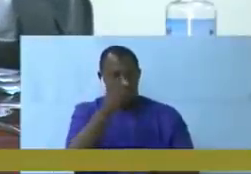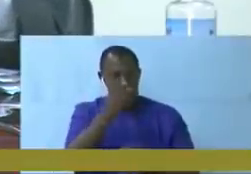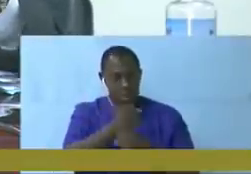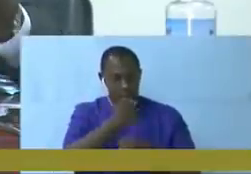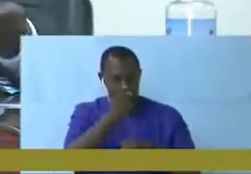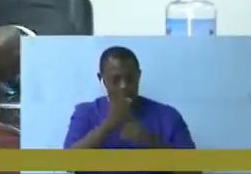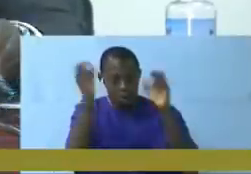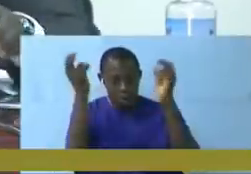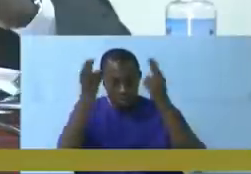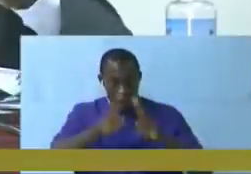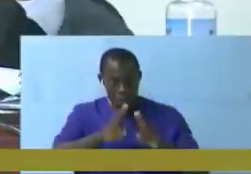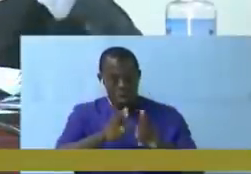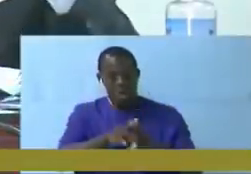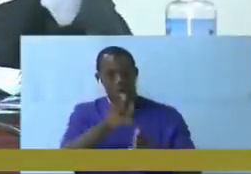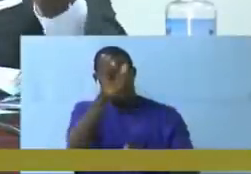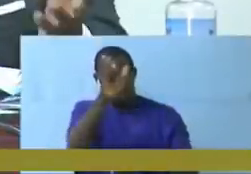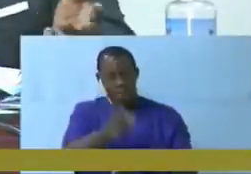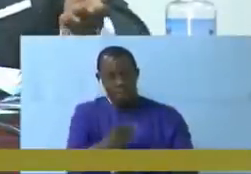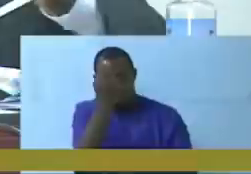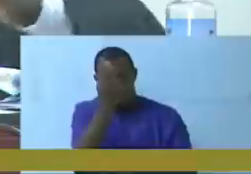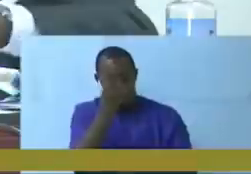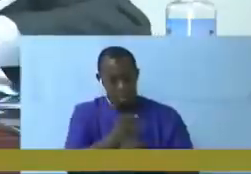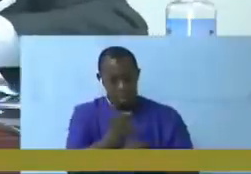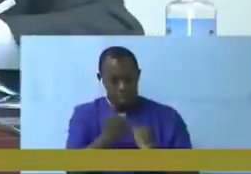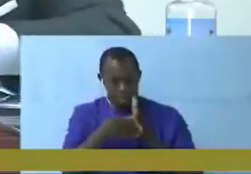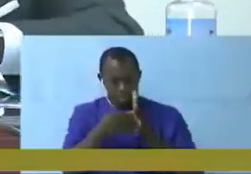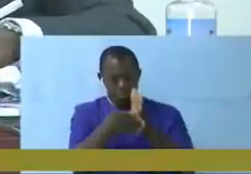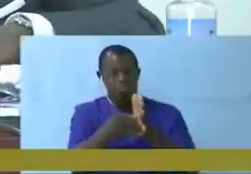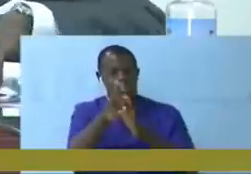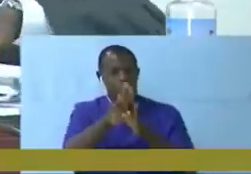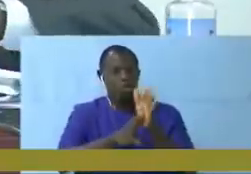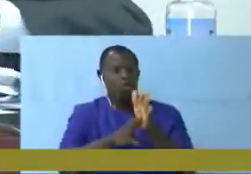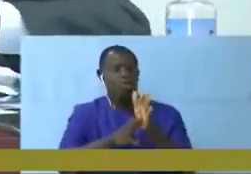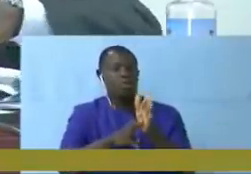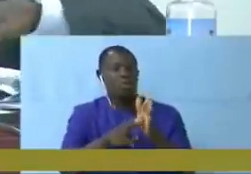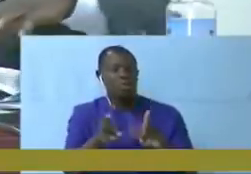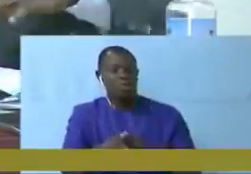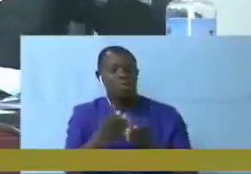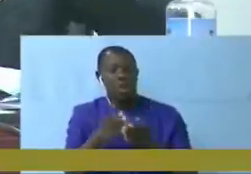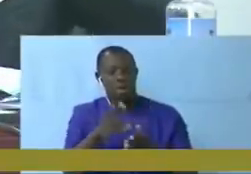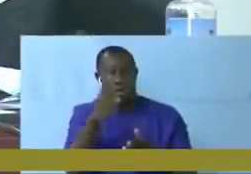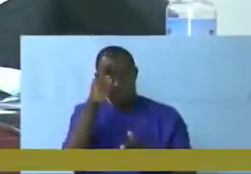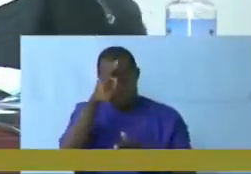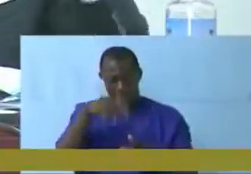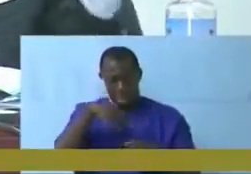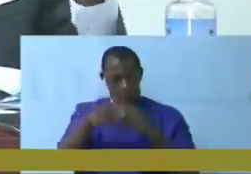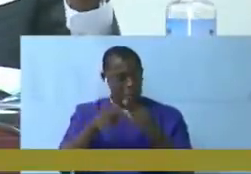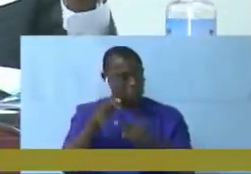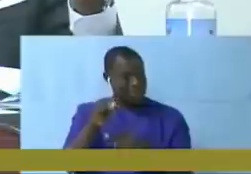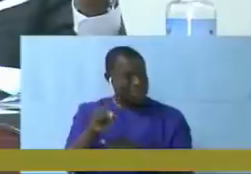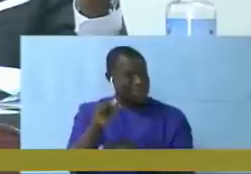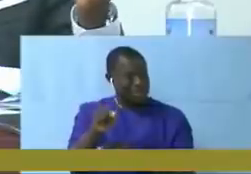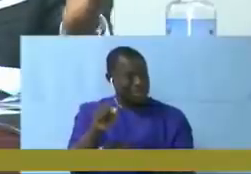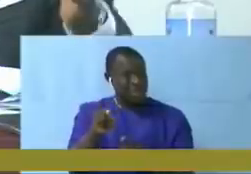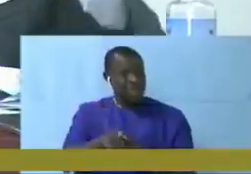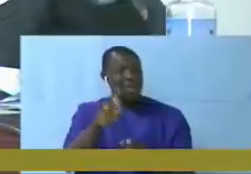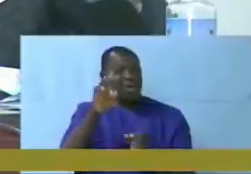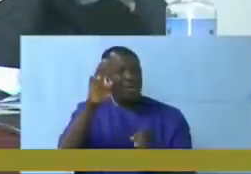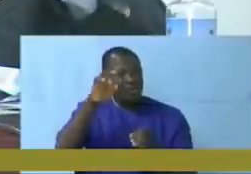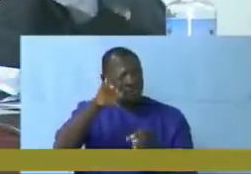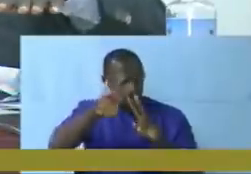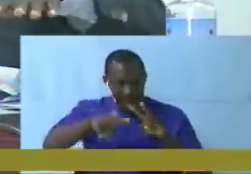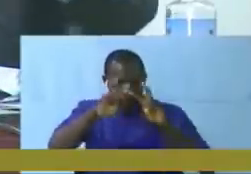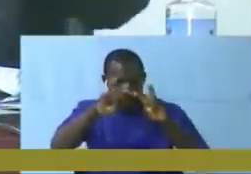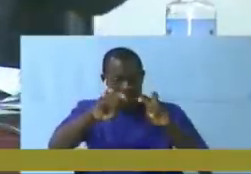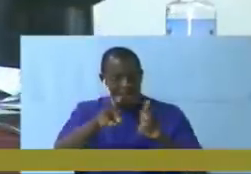of those laws. So in a sense, by reason of this finding, they thought Jawara was too powerful. Yeah. And